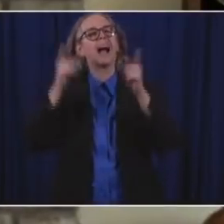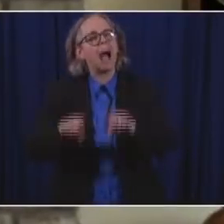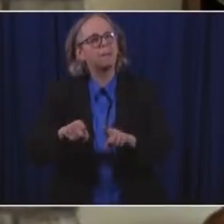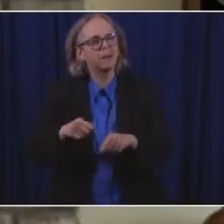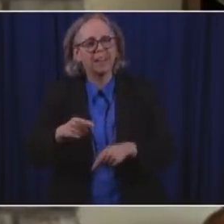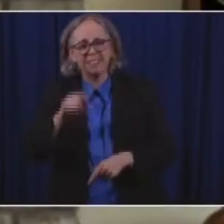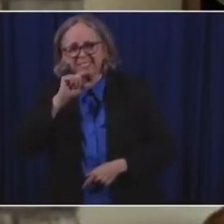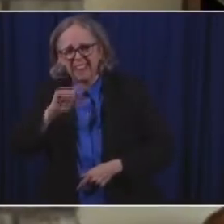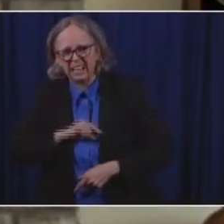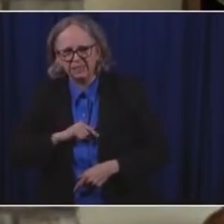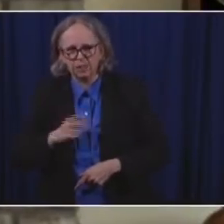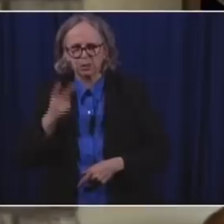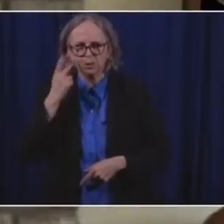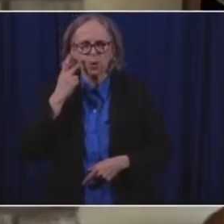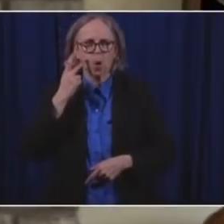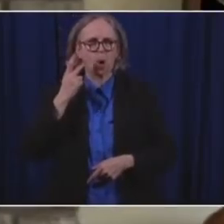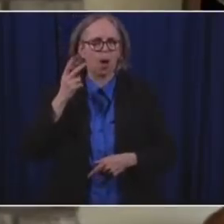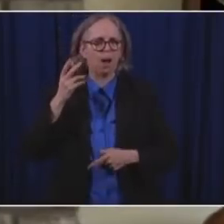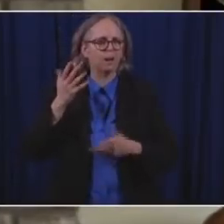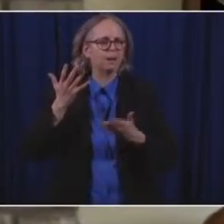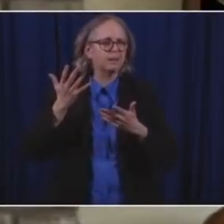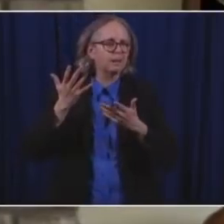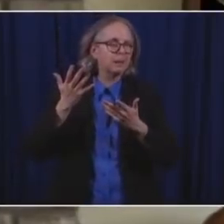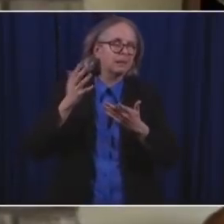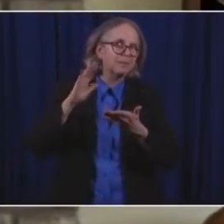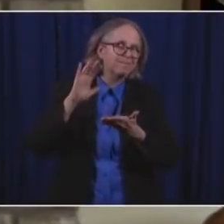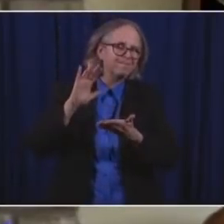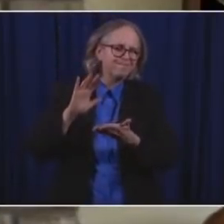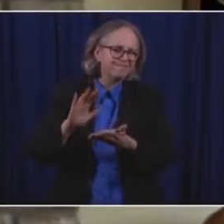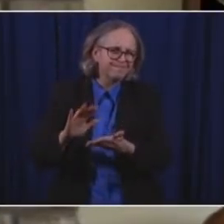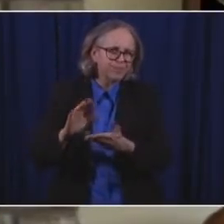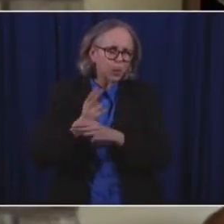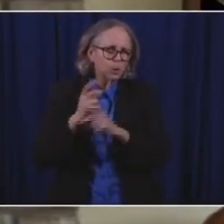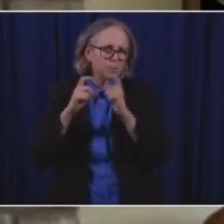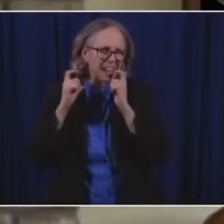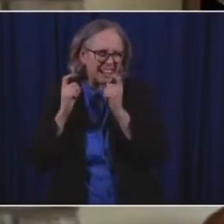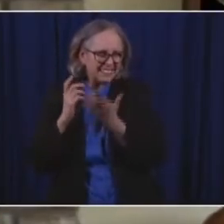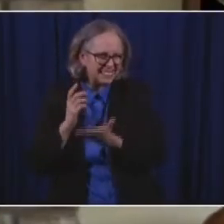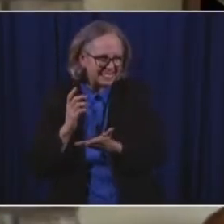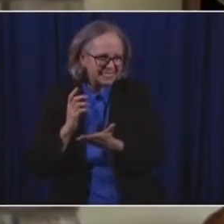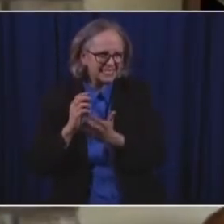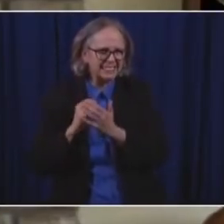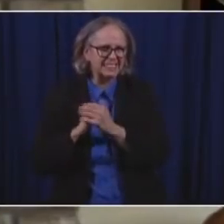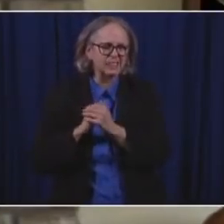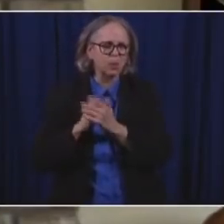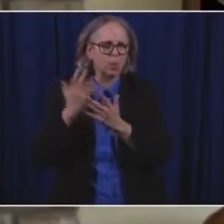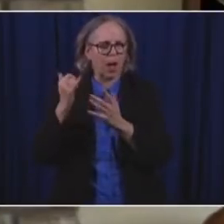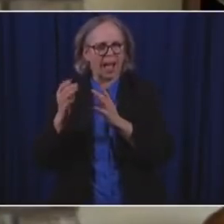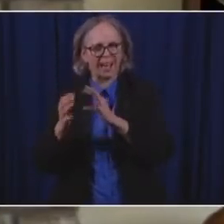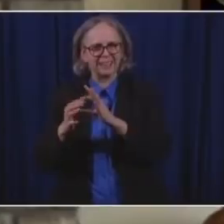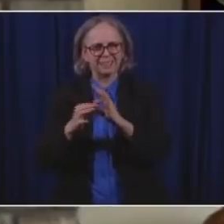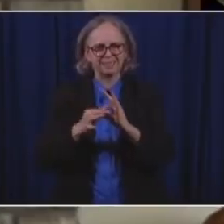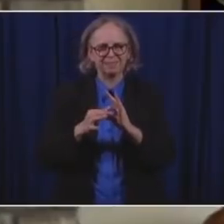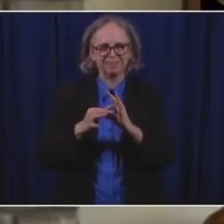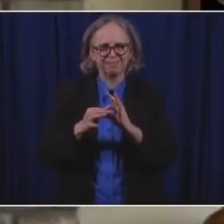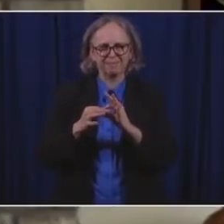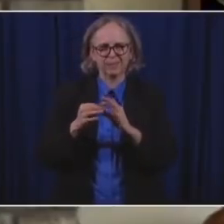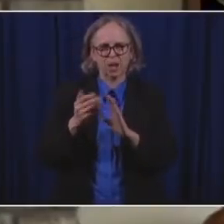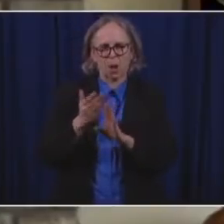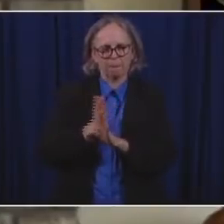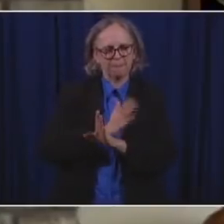slowdown, not huge, but a slowdown from the previous Thanksgiving as far as people's